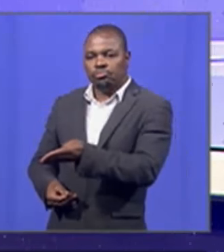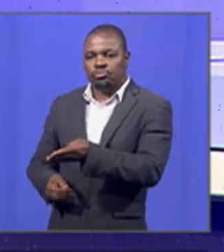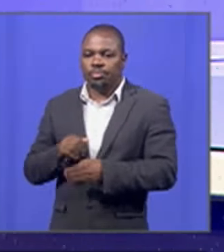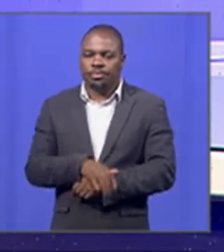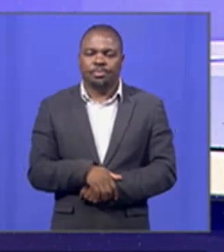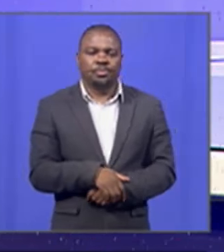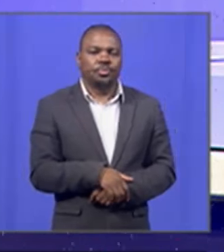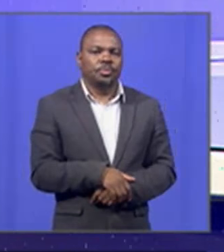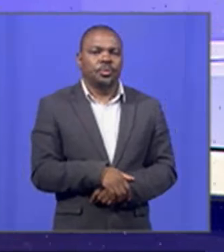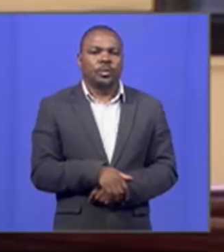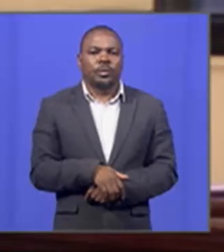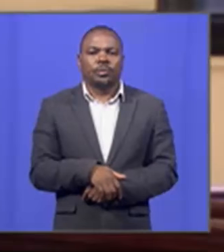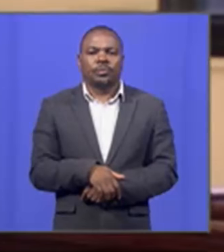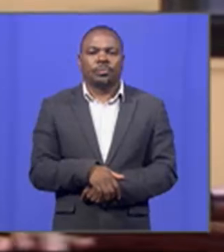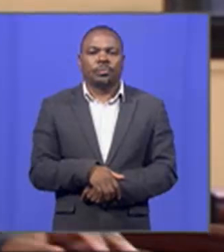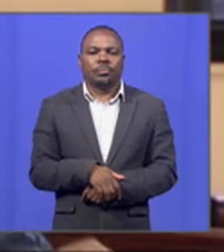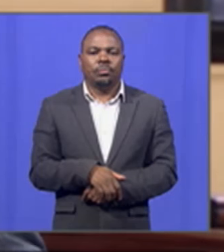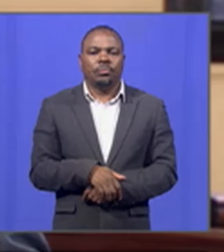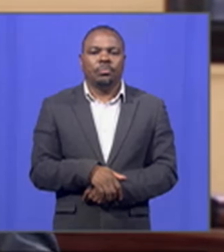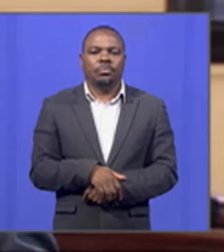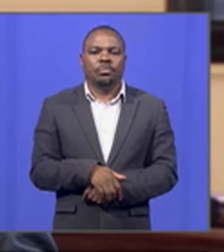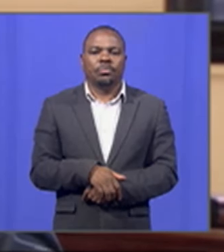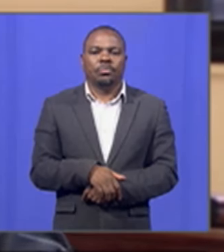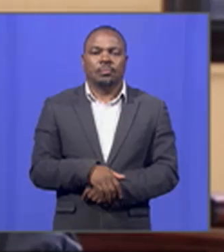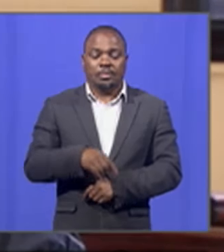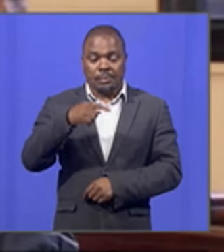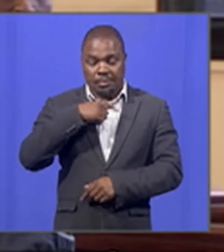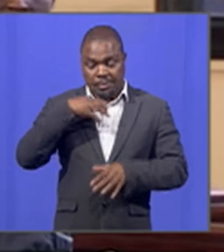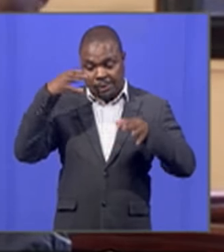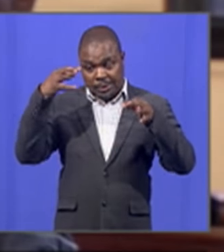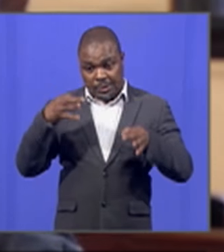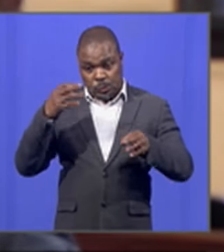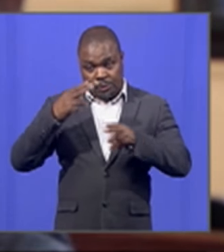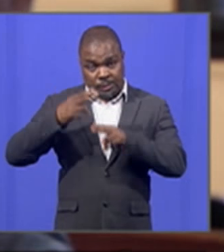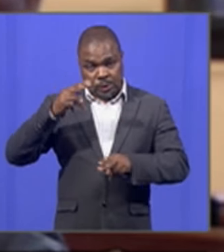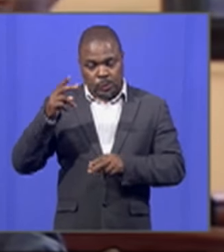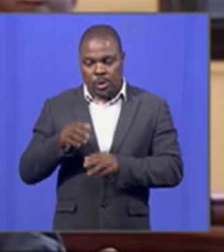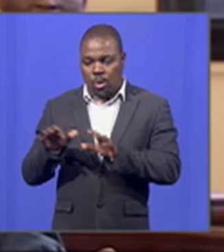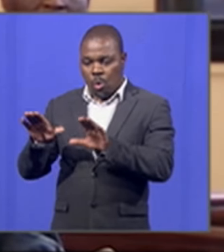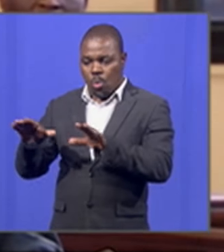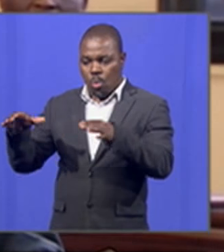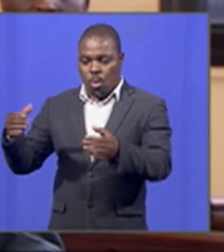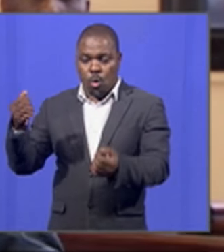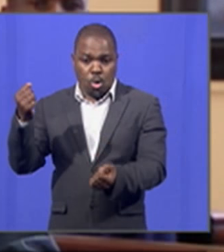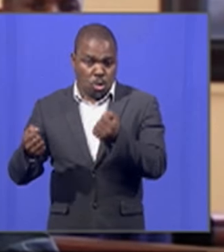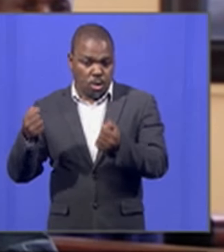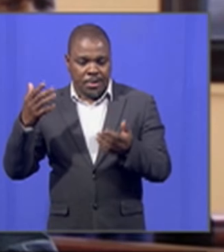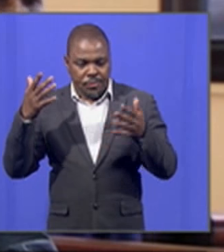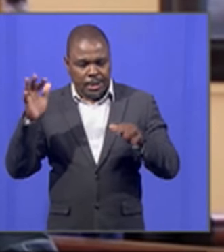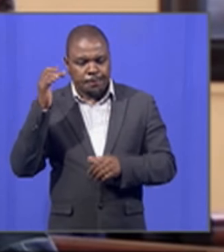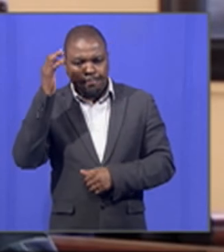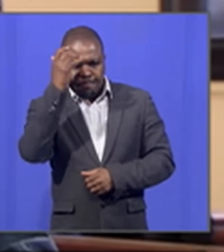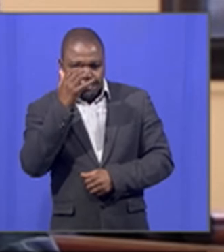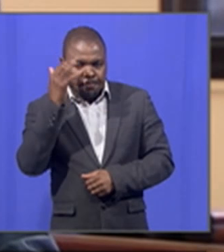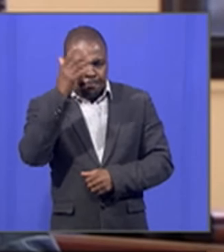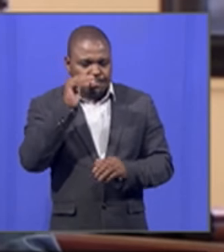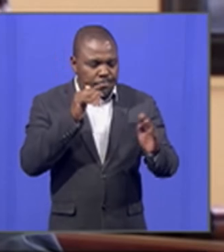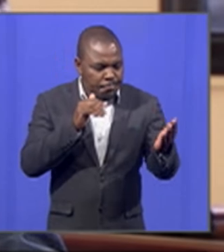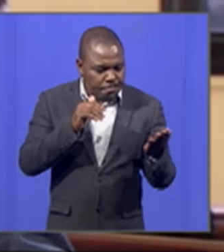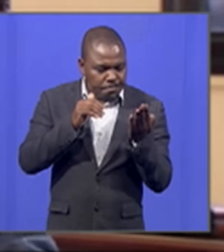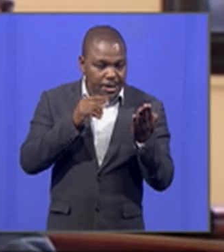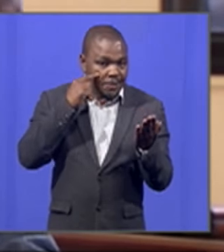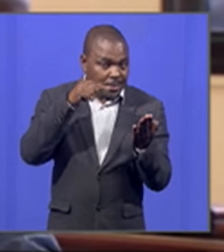gagwe. In conclusion, the court have considered the evidence in